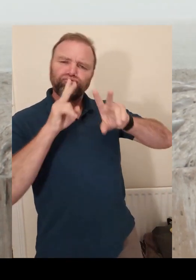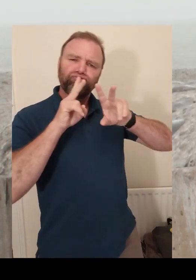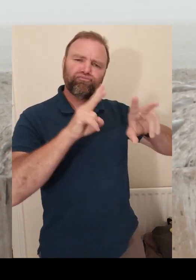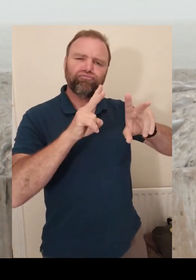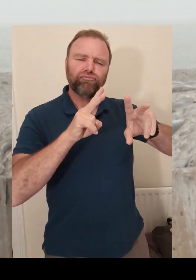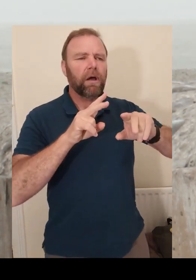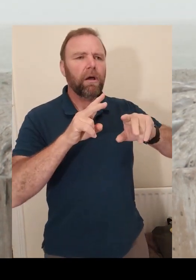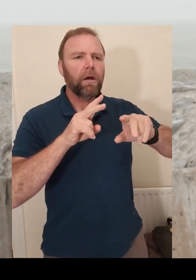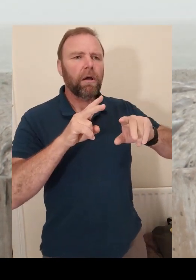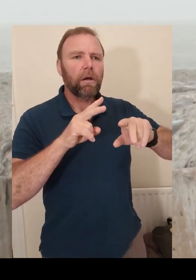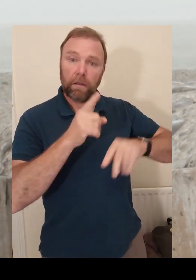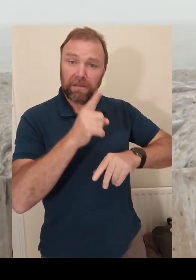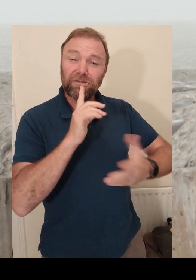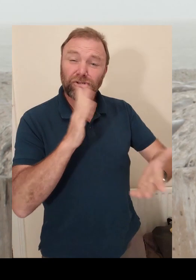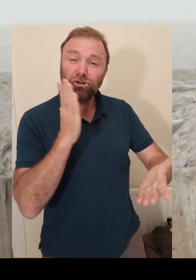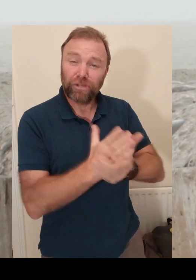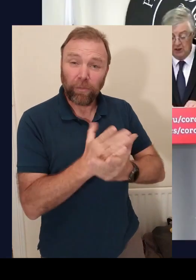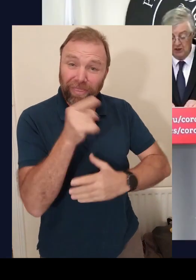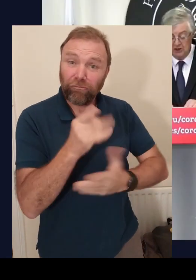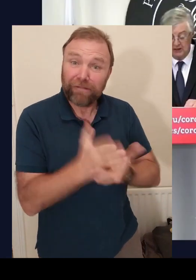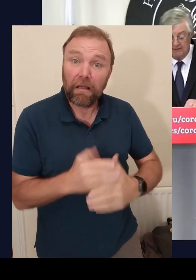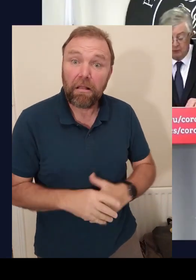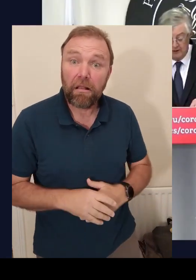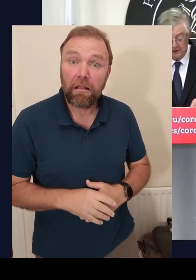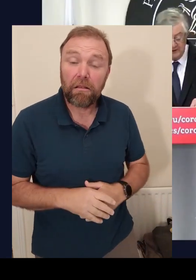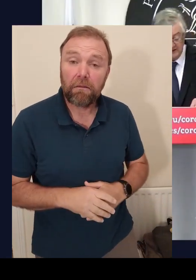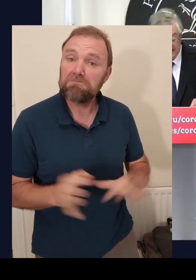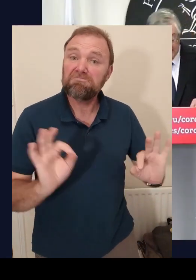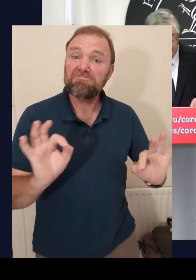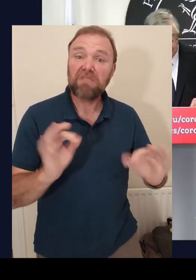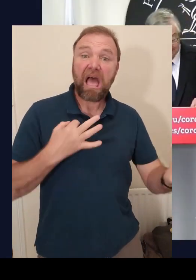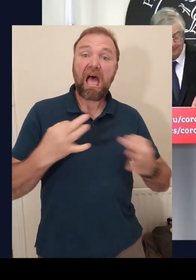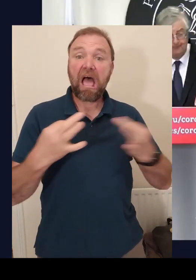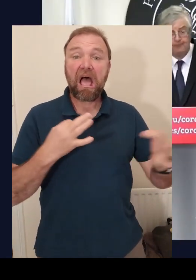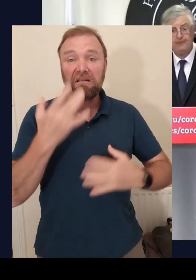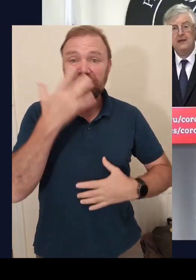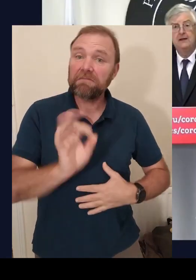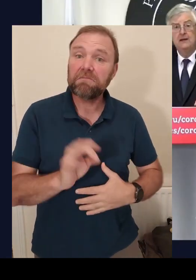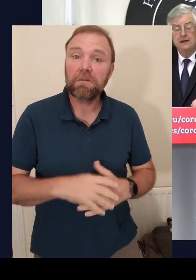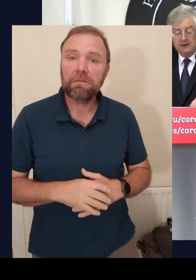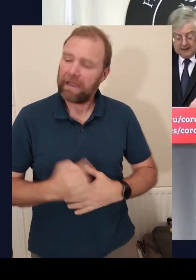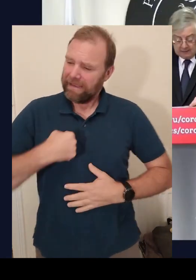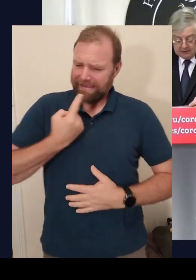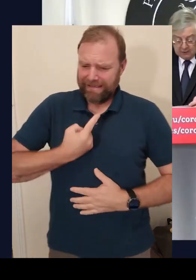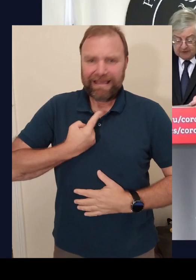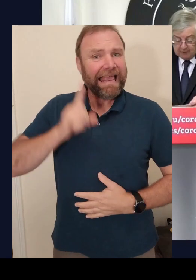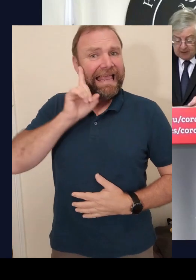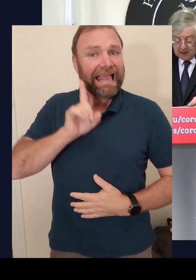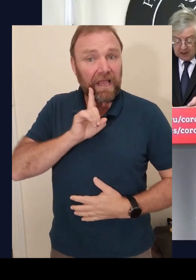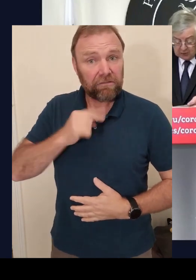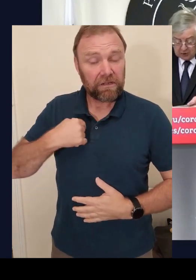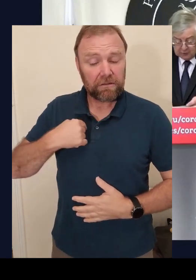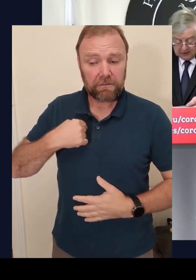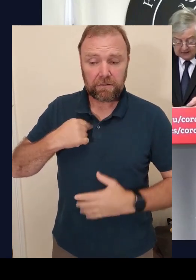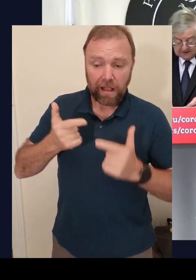screen in the comfort of their living rooms was genuine. For me, as a hearing person working